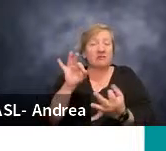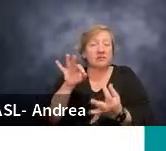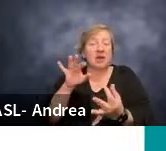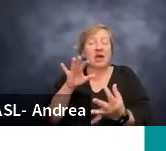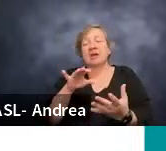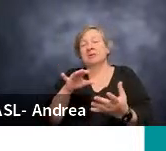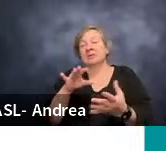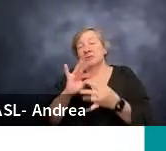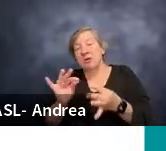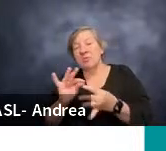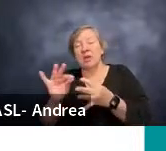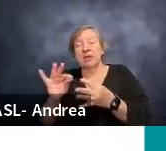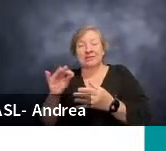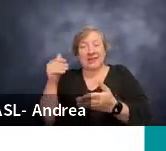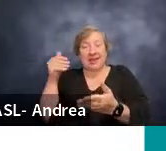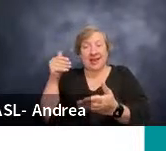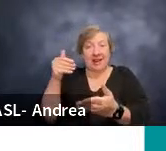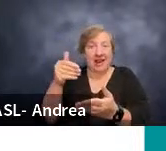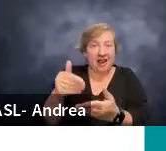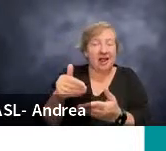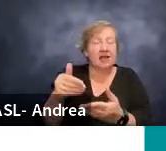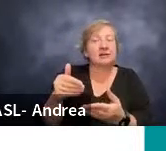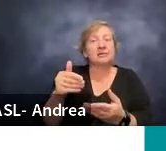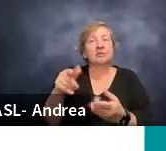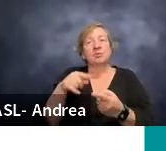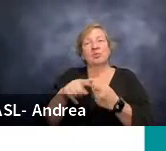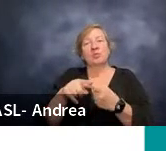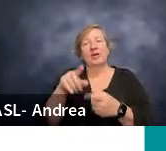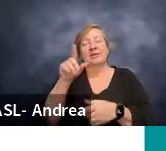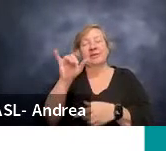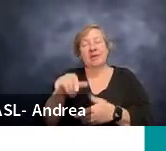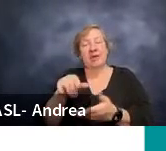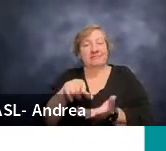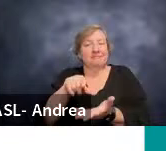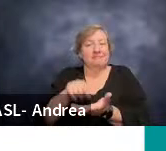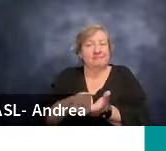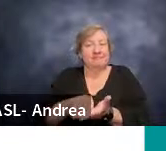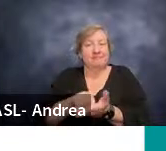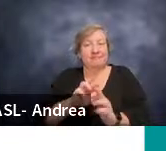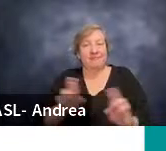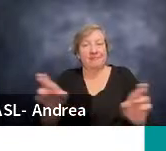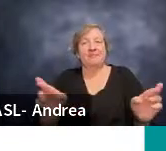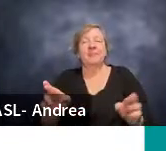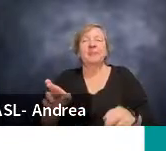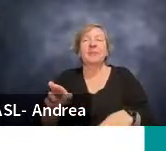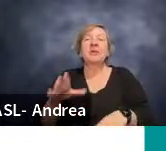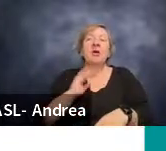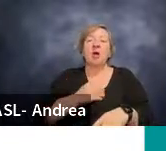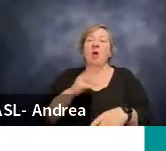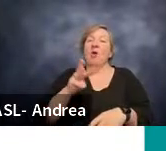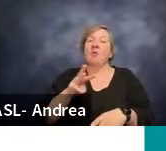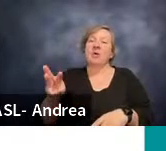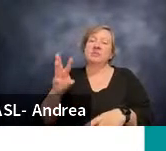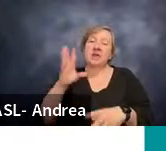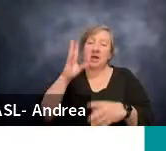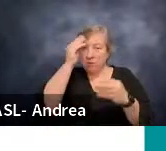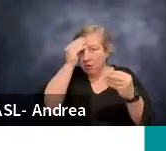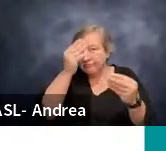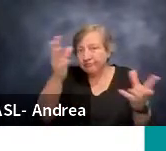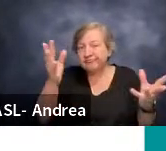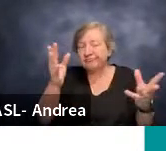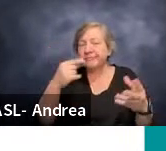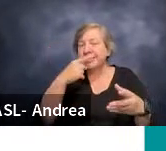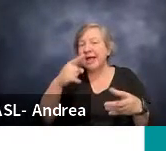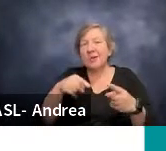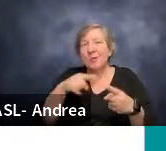publication date approaches. And there will be information on our website that we will give you that